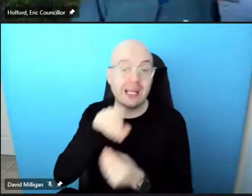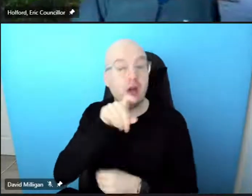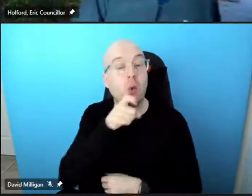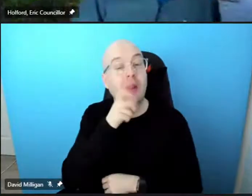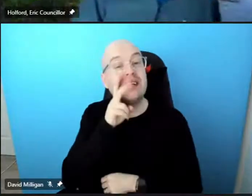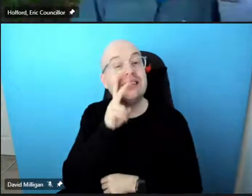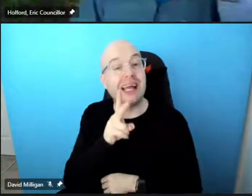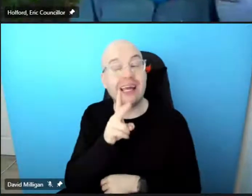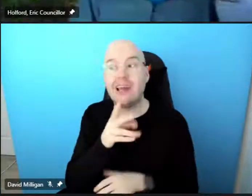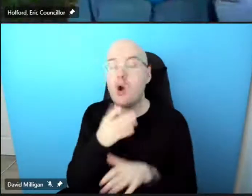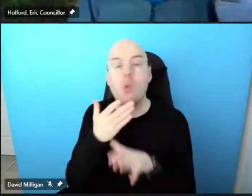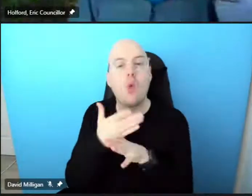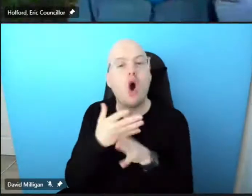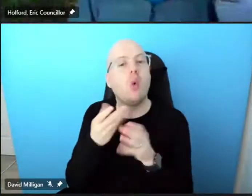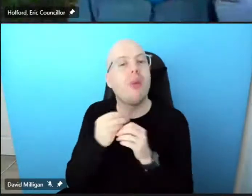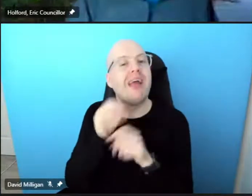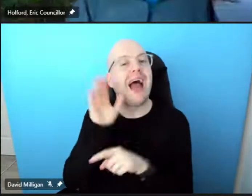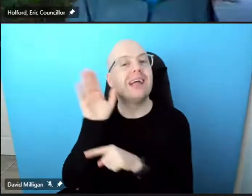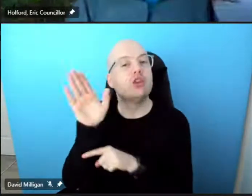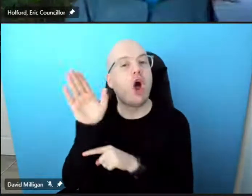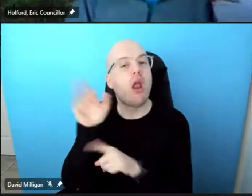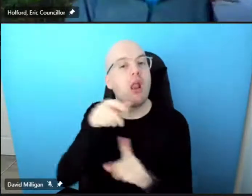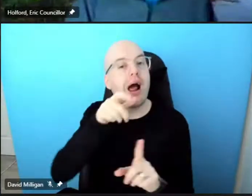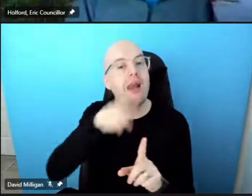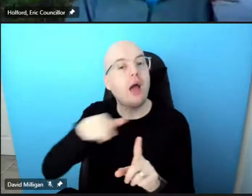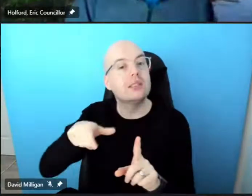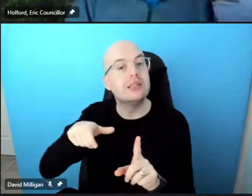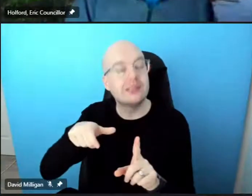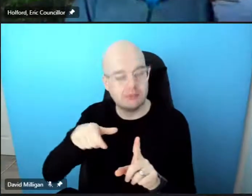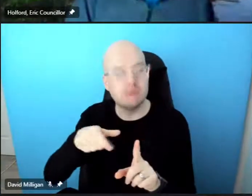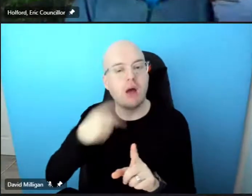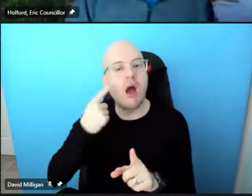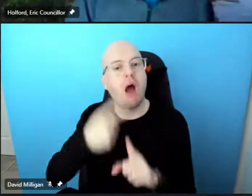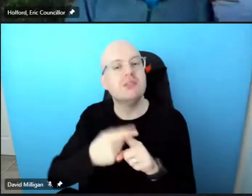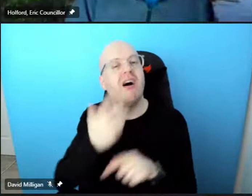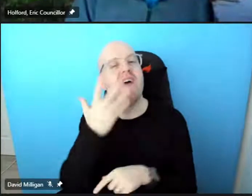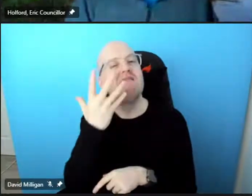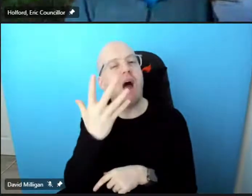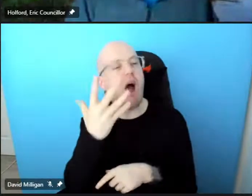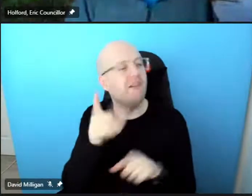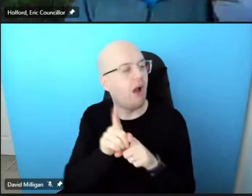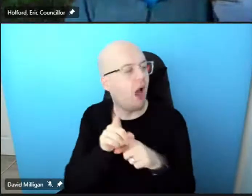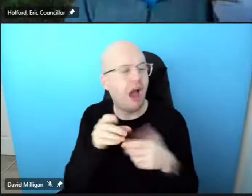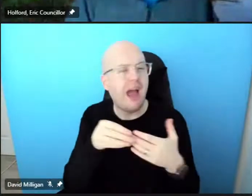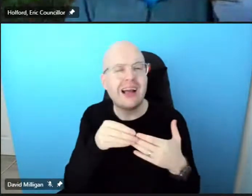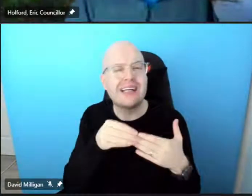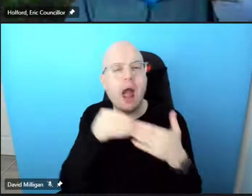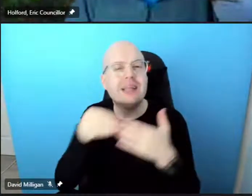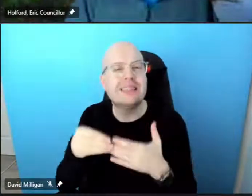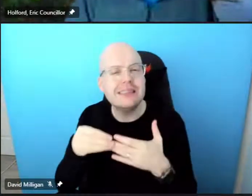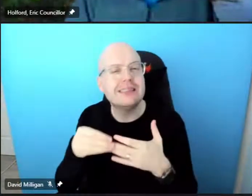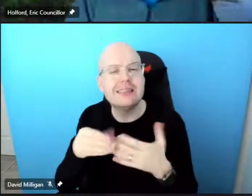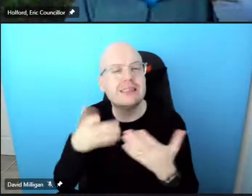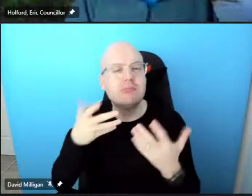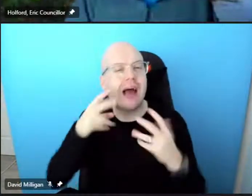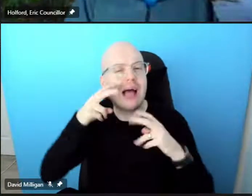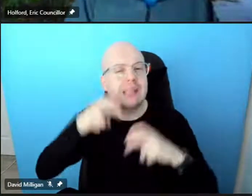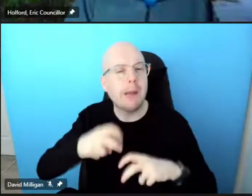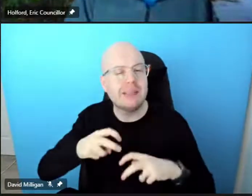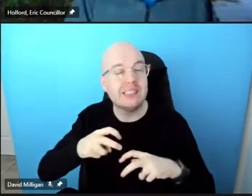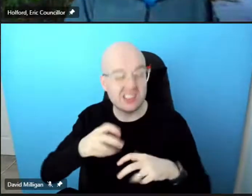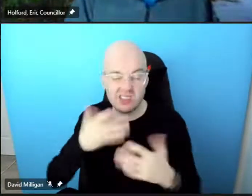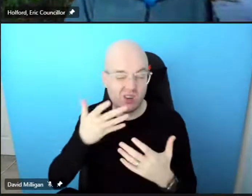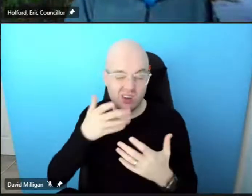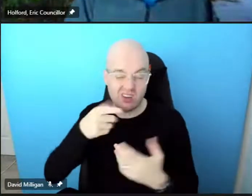clients, and then 5 advice and guidance type assignments, and that kind of varies. Some of that is